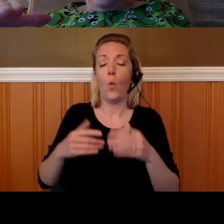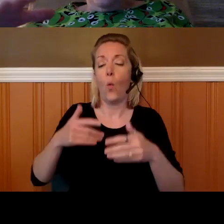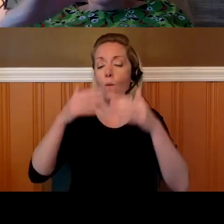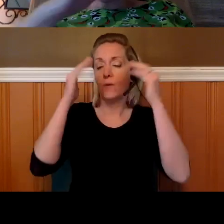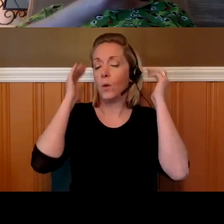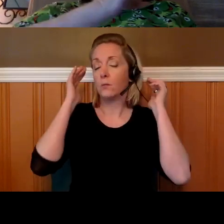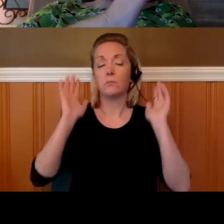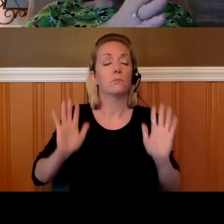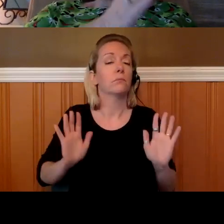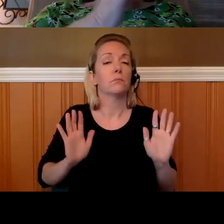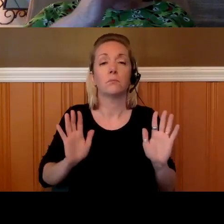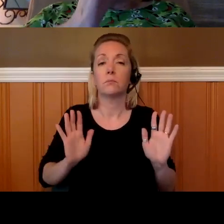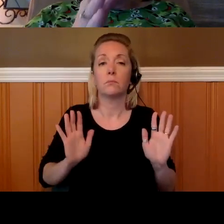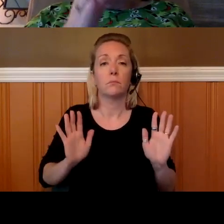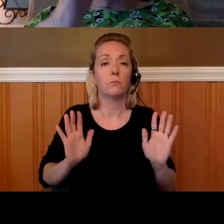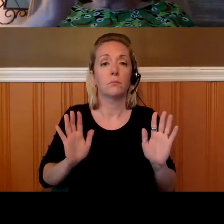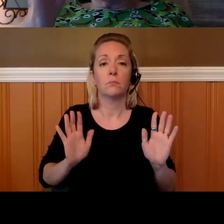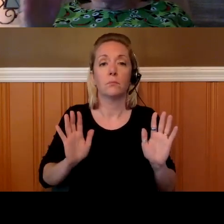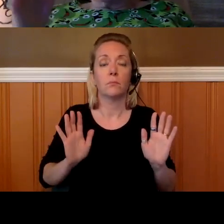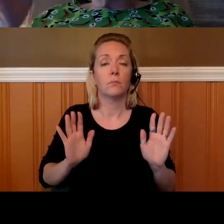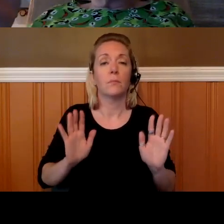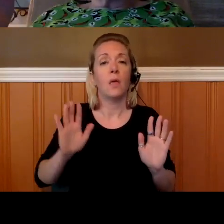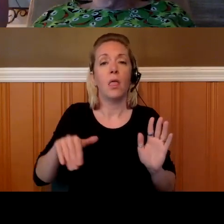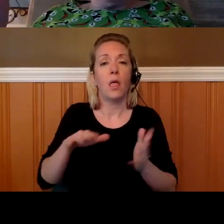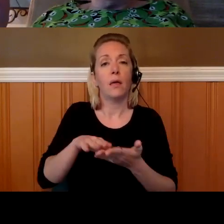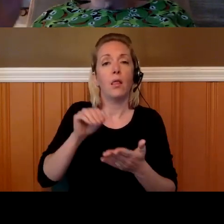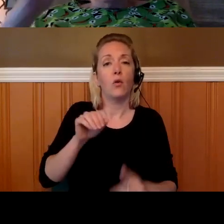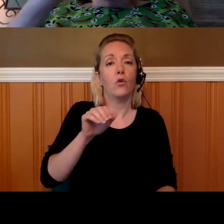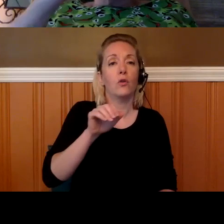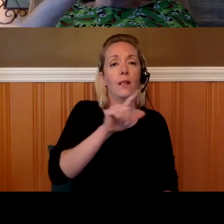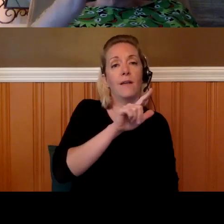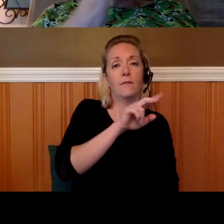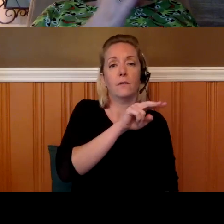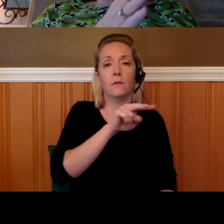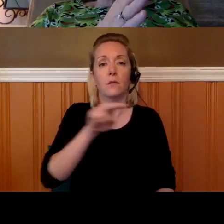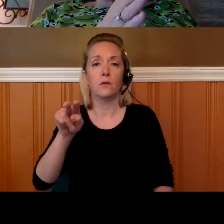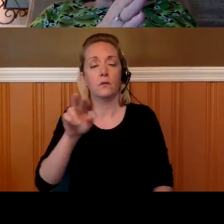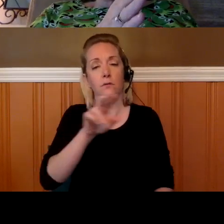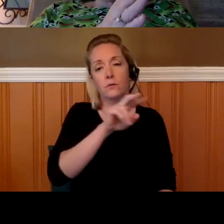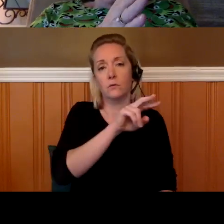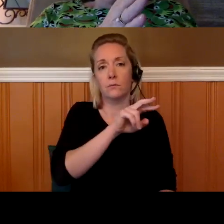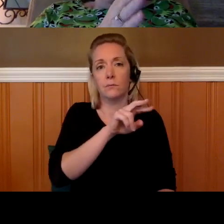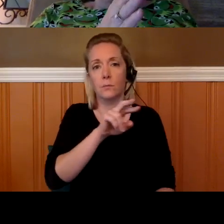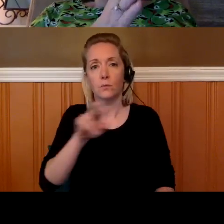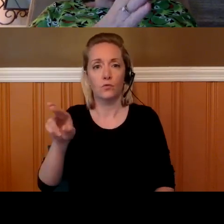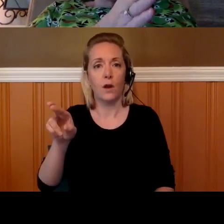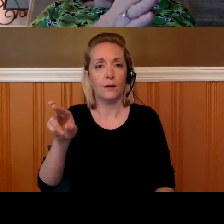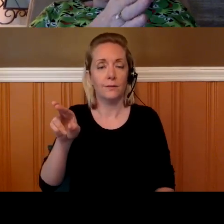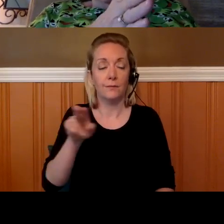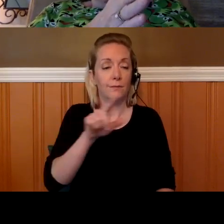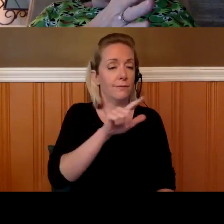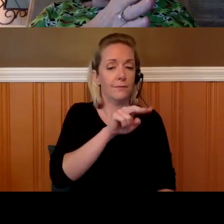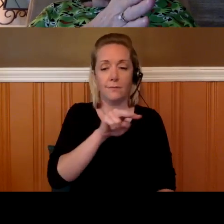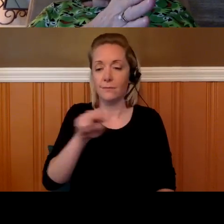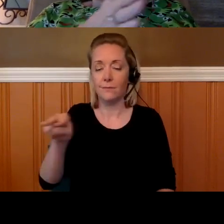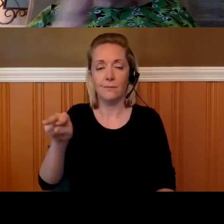didn't necessarily have the let's go left to right, and she didn't necessarily have the ability to